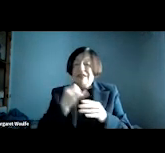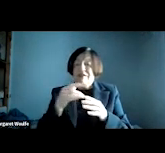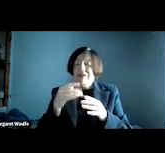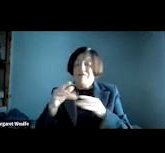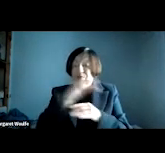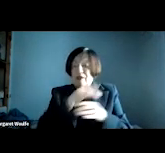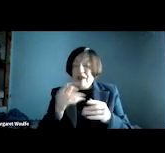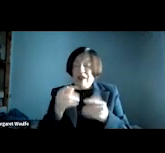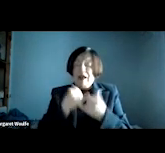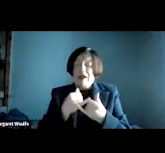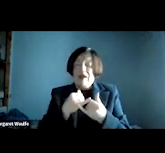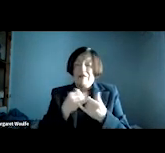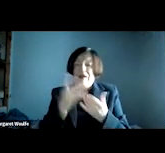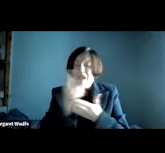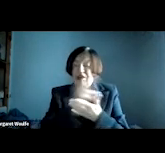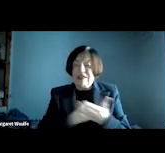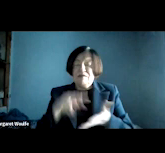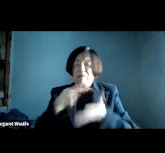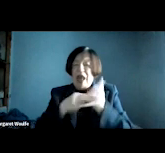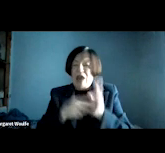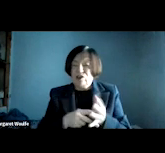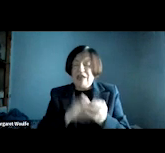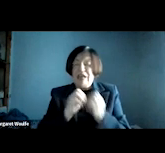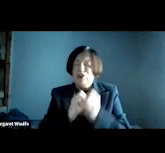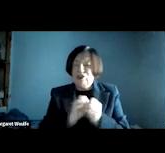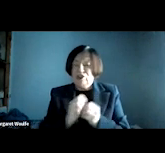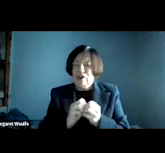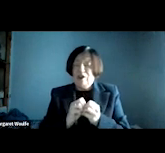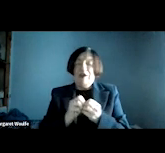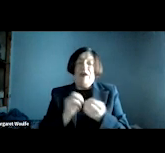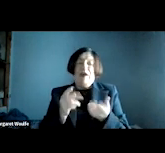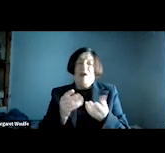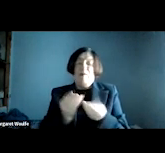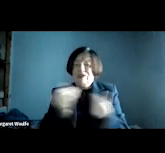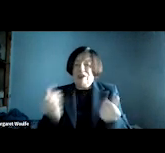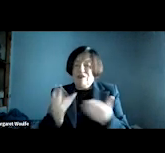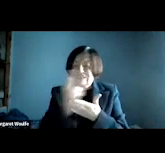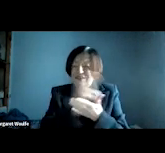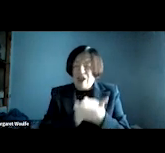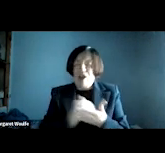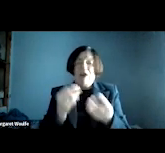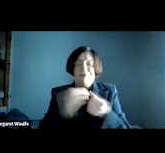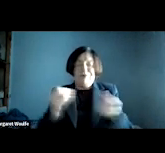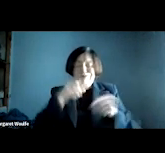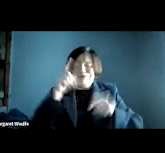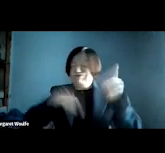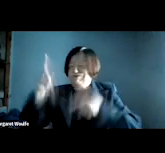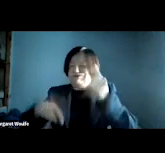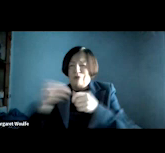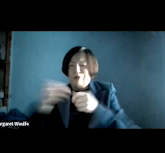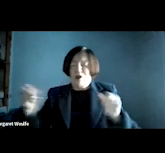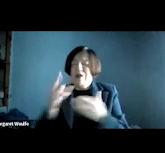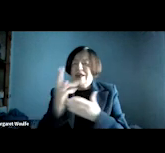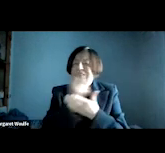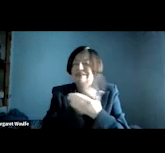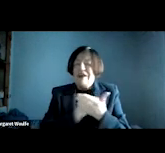professionals such as architects, planners, engineers, interior designers, and a range of other design professionals